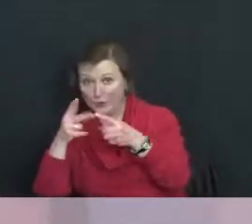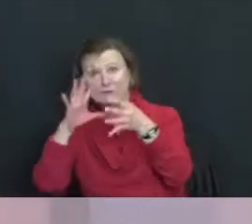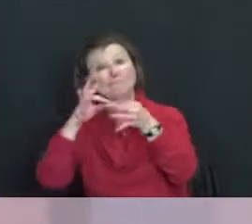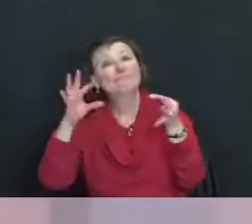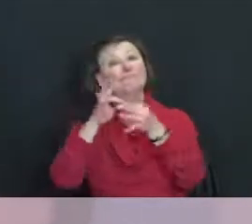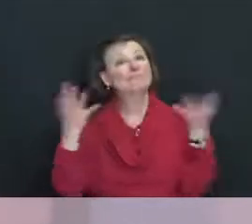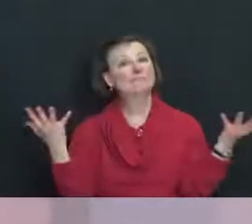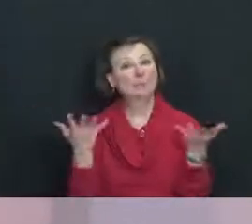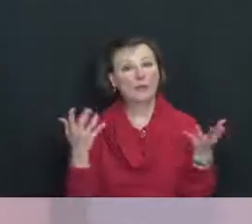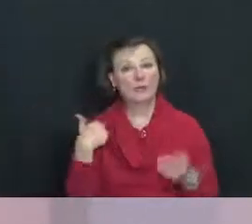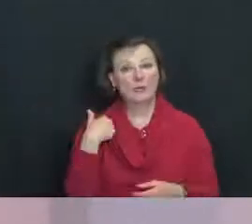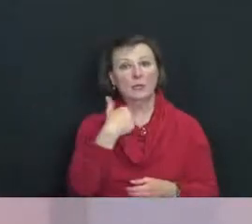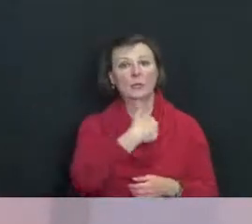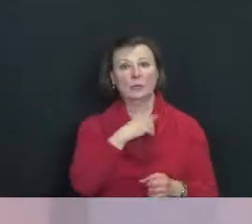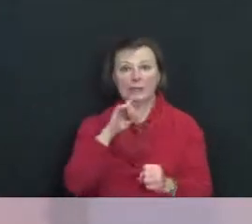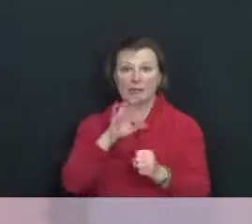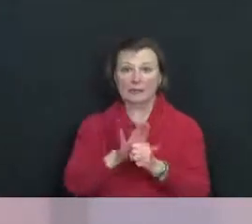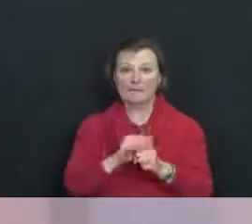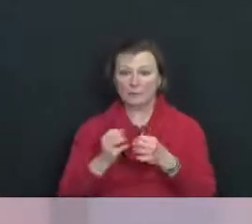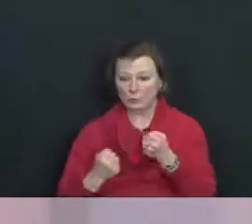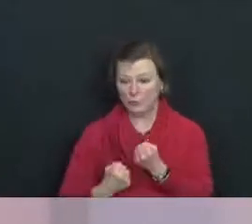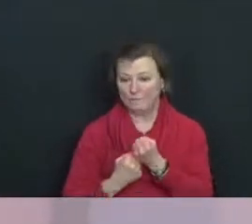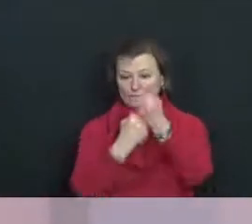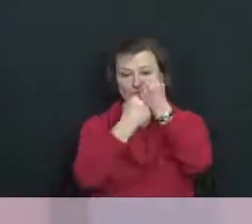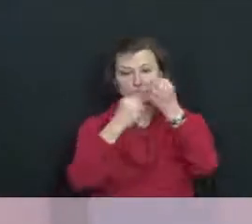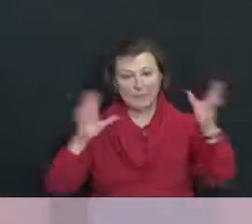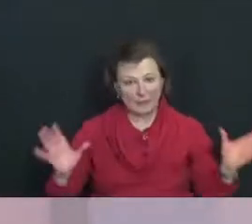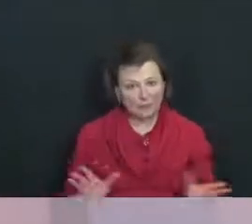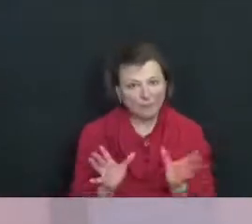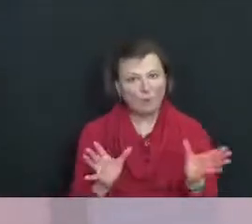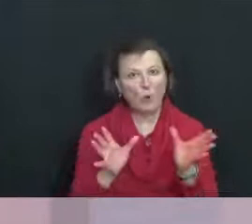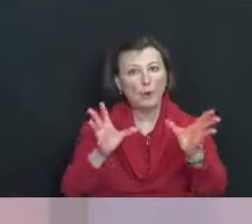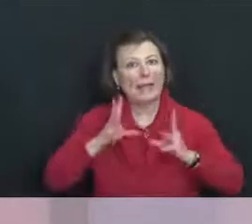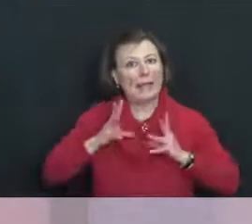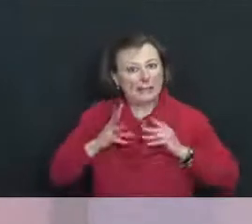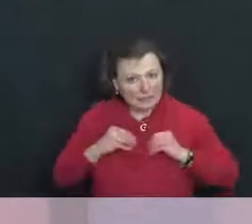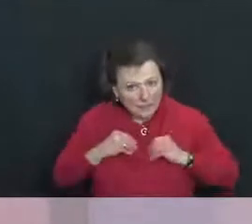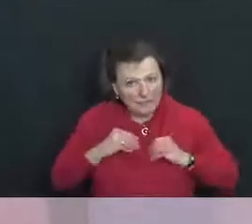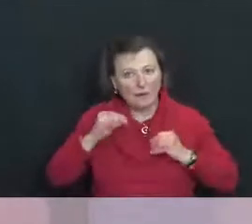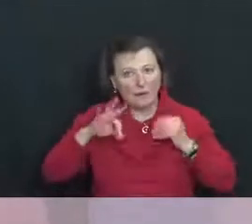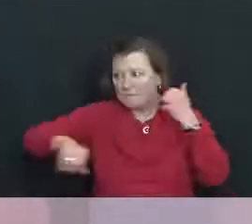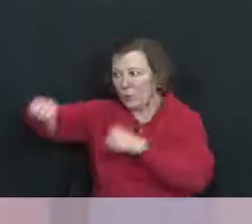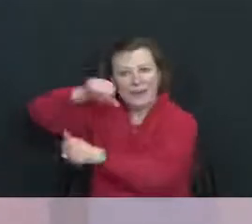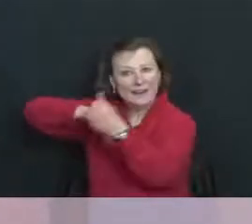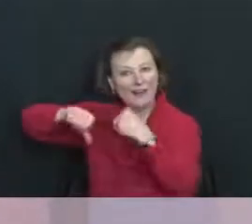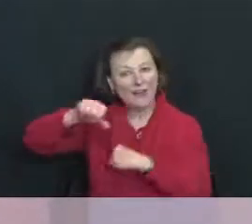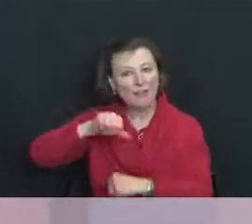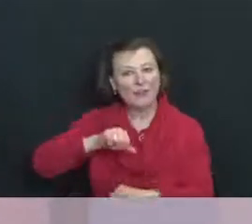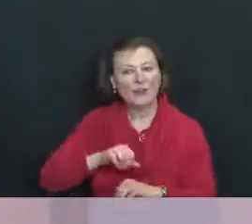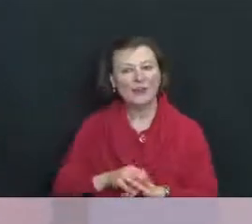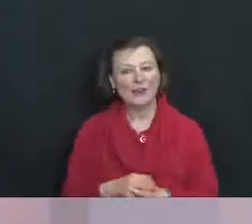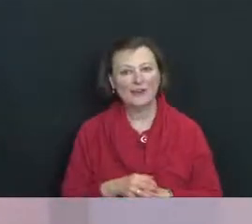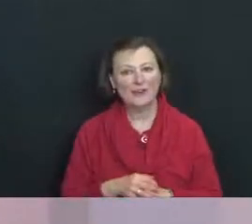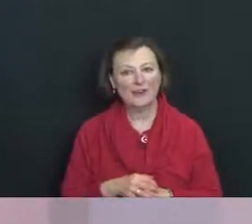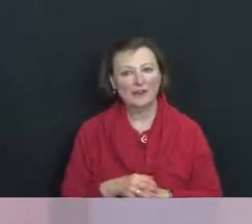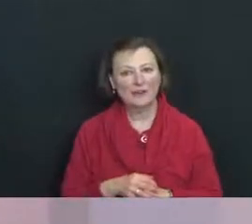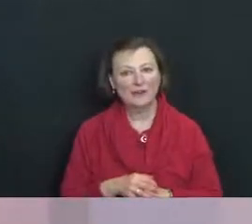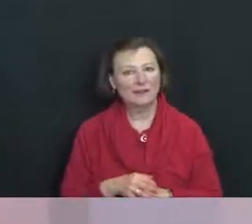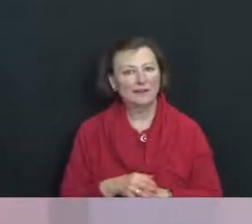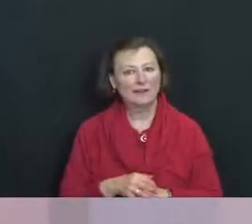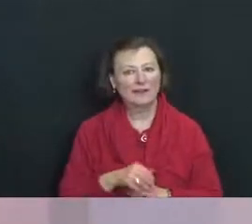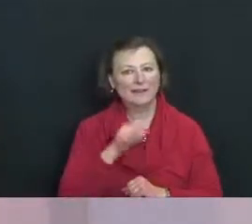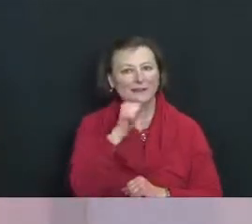states that we covenant to affirm and promote acceptance of one another. It doesn't